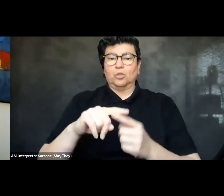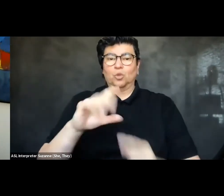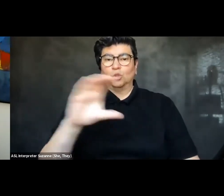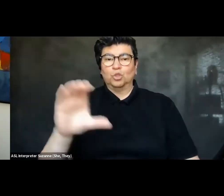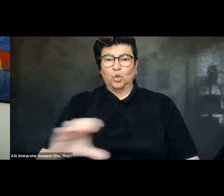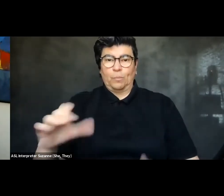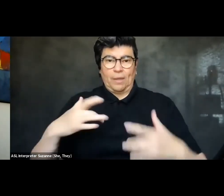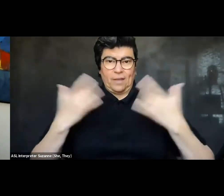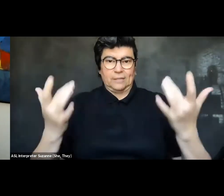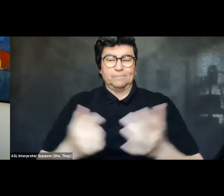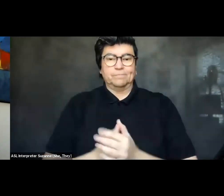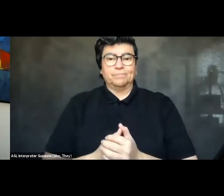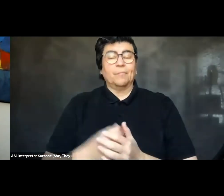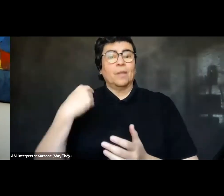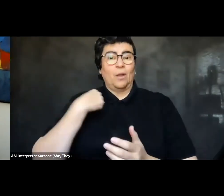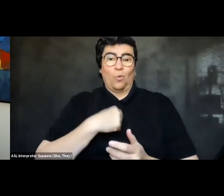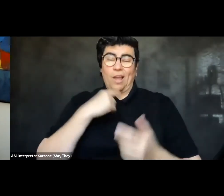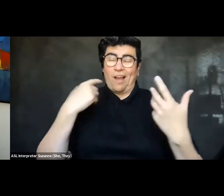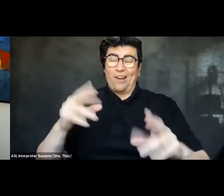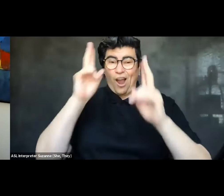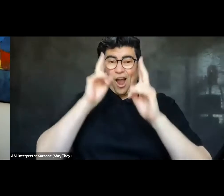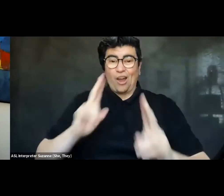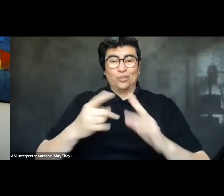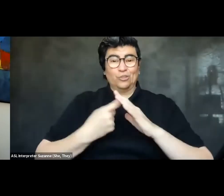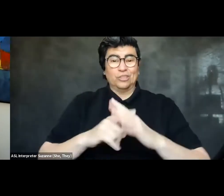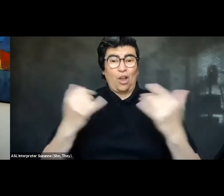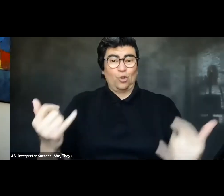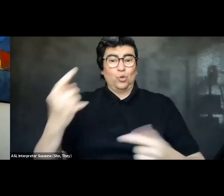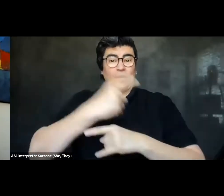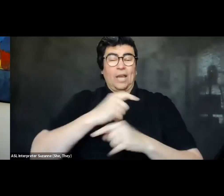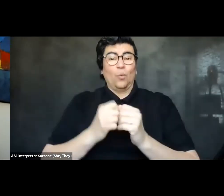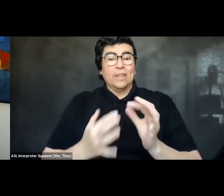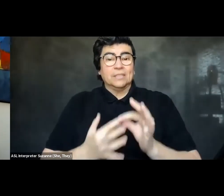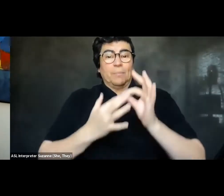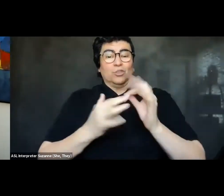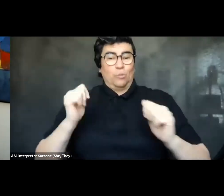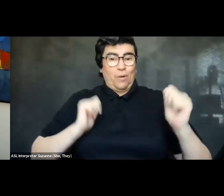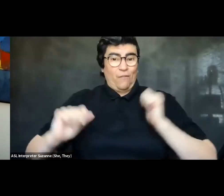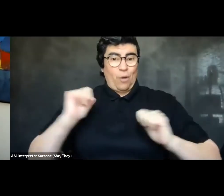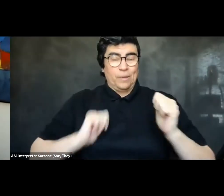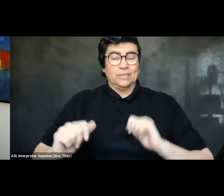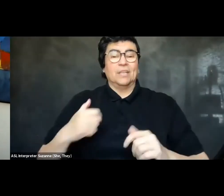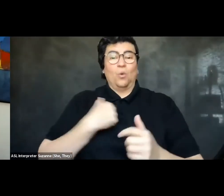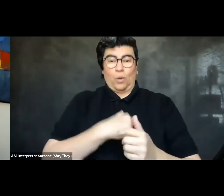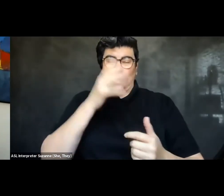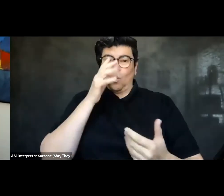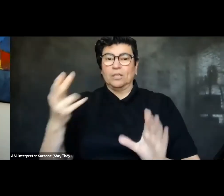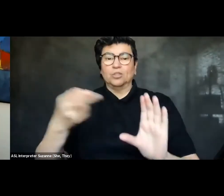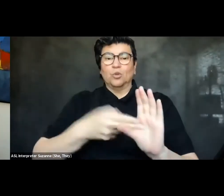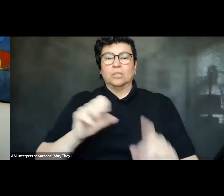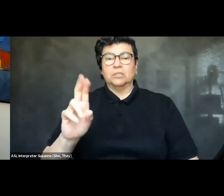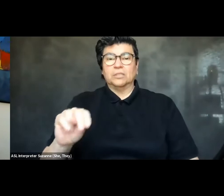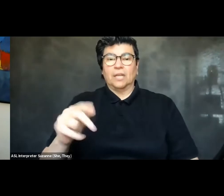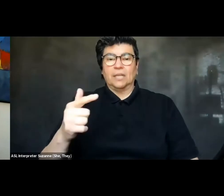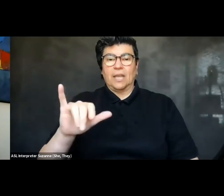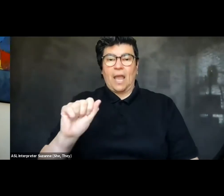event. We are honored to start today's event with a special performance, after which we'll be joined by Sung Yang,